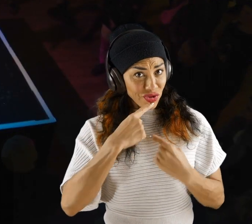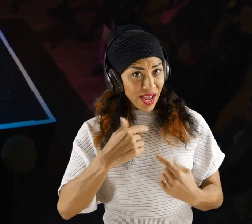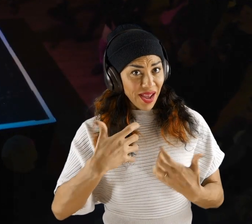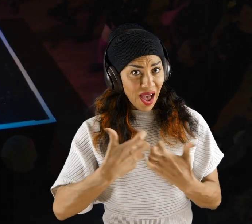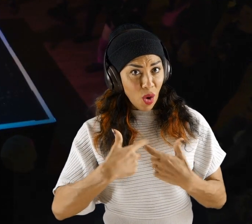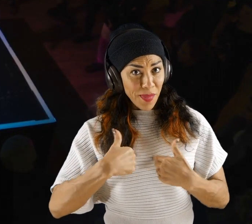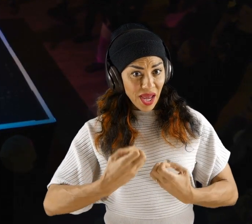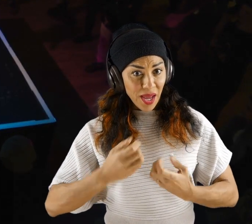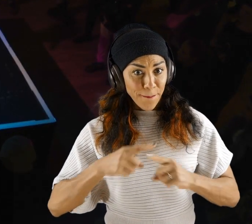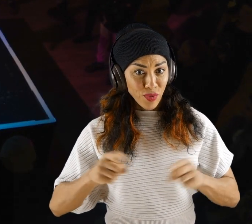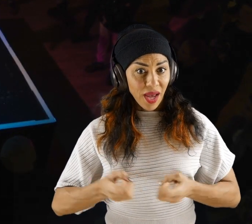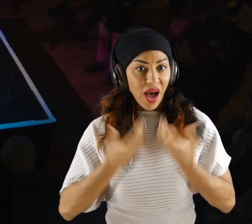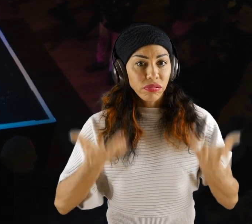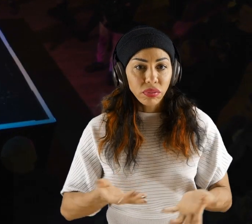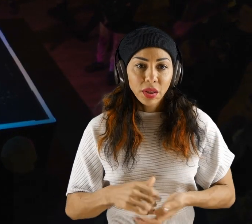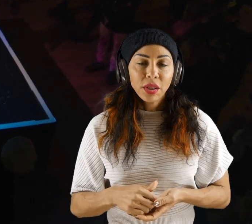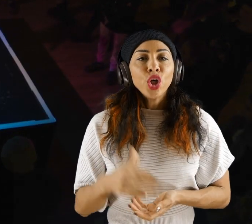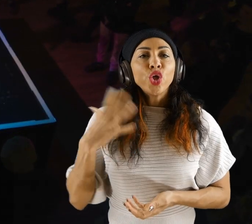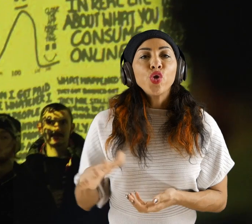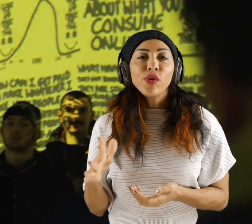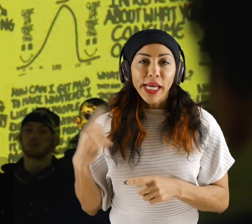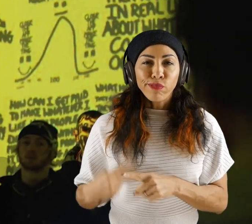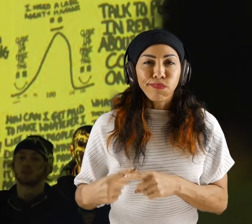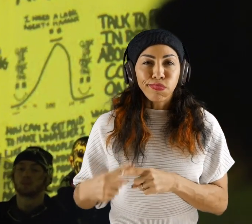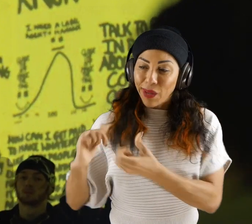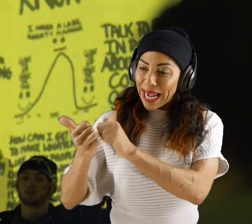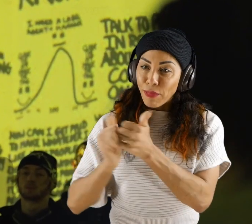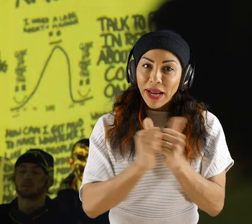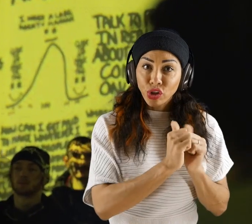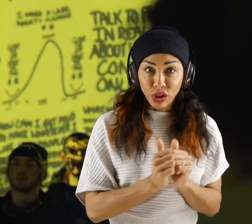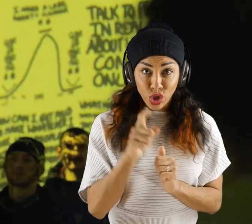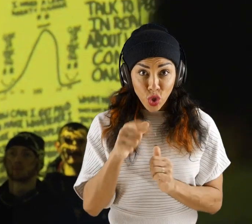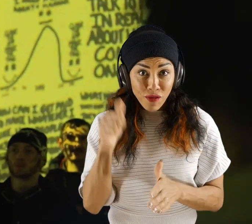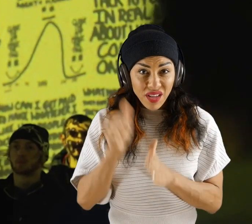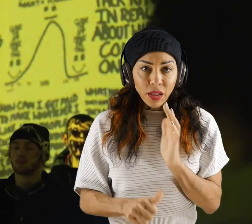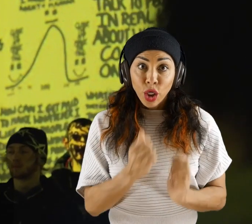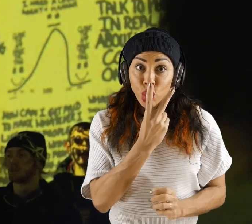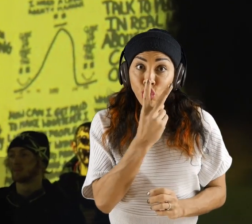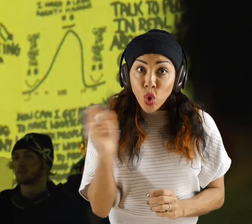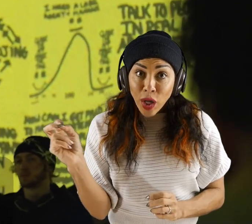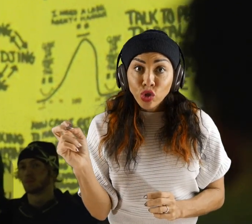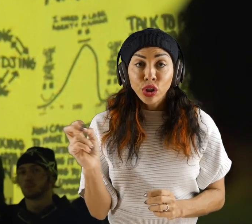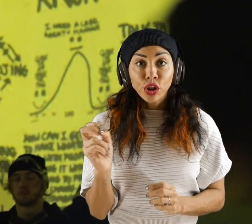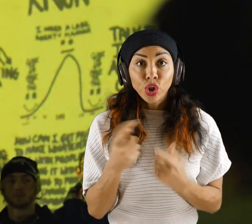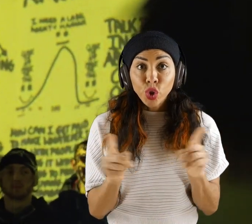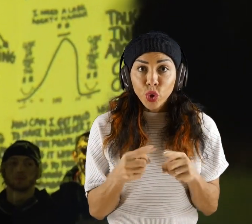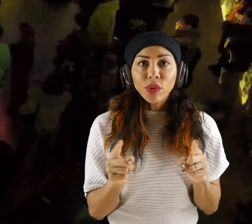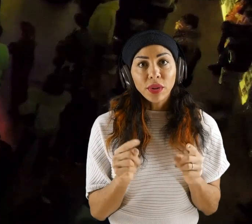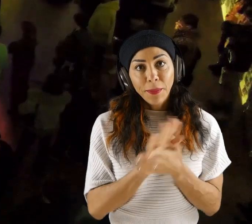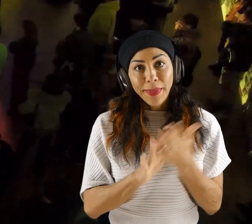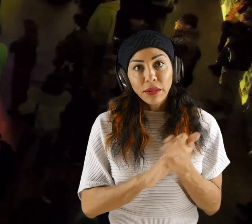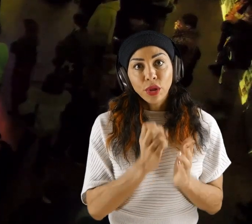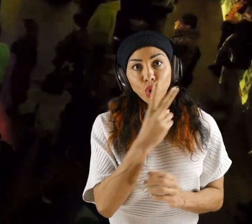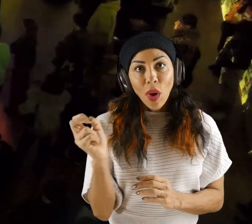Rapid fire collaboration. So you've started things. I guess 200 tunes is like 200 projects, right? And it's just finding vessels for